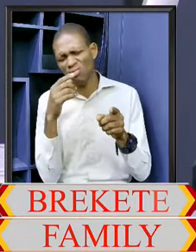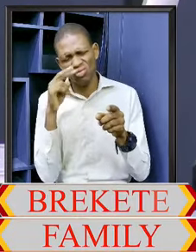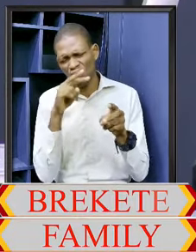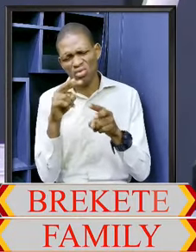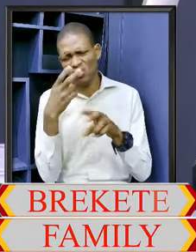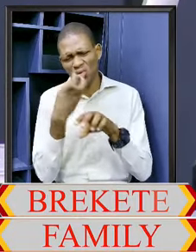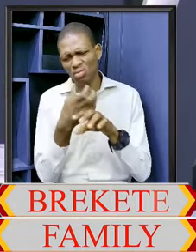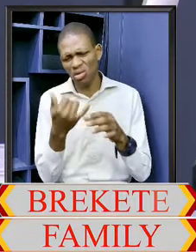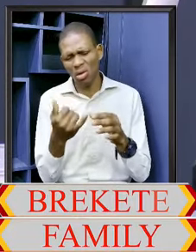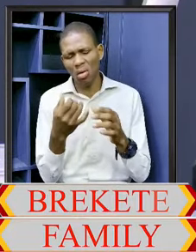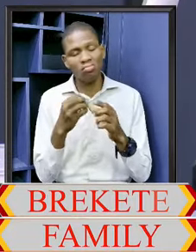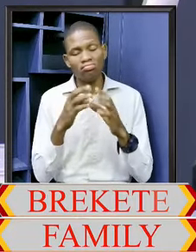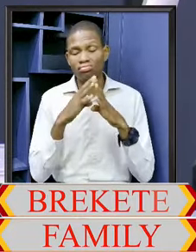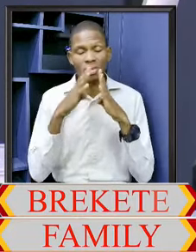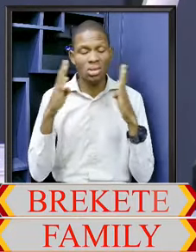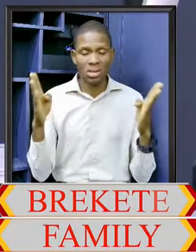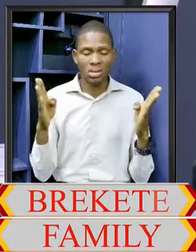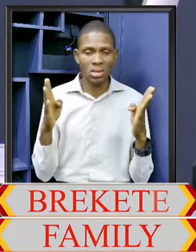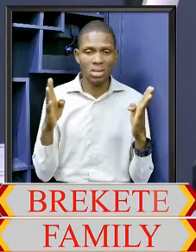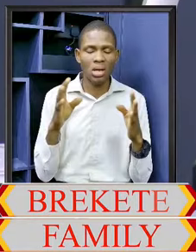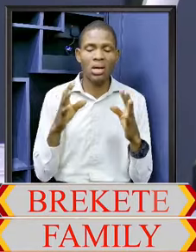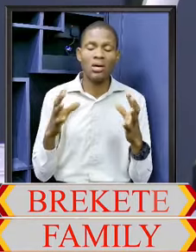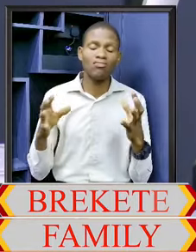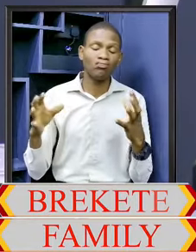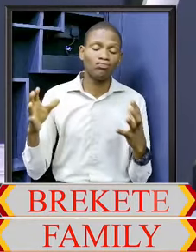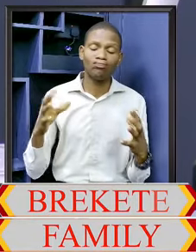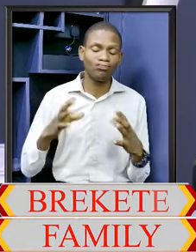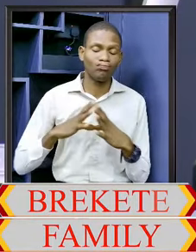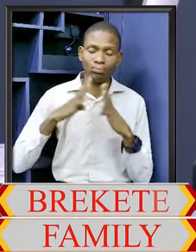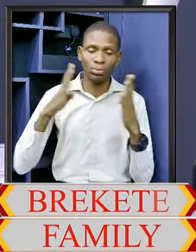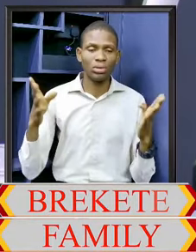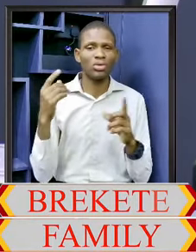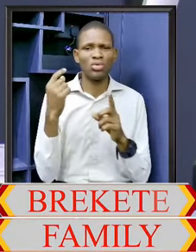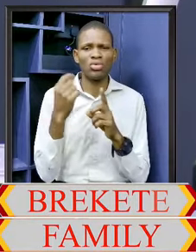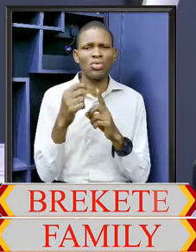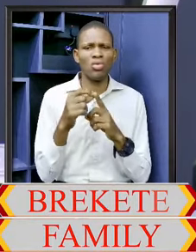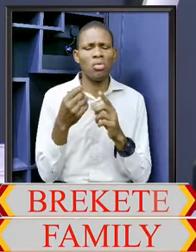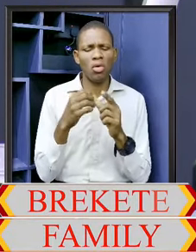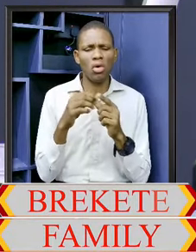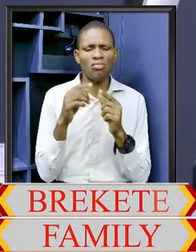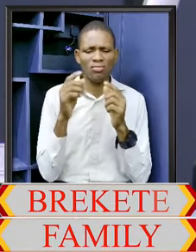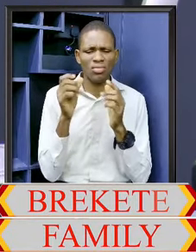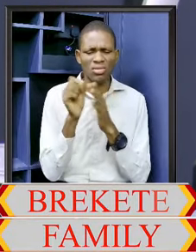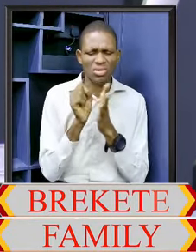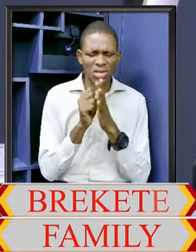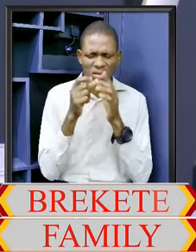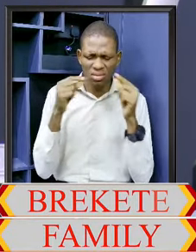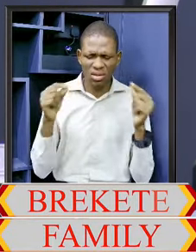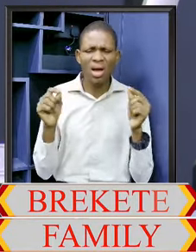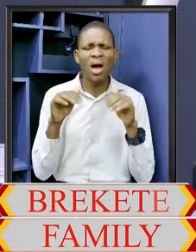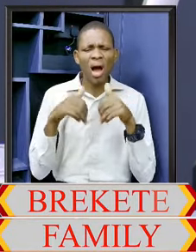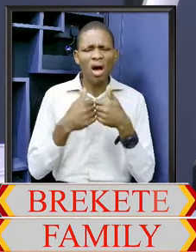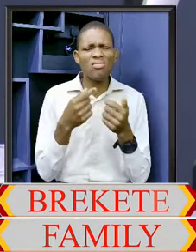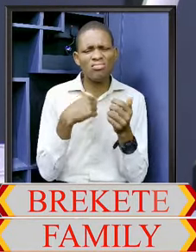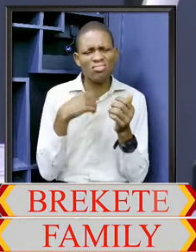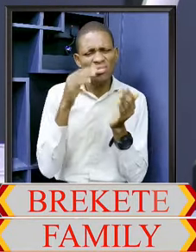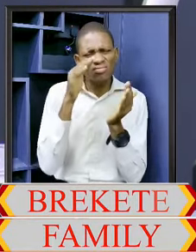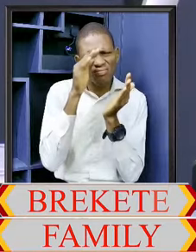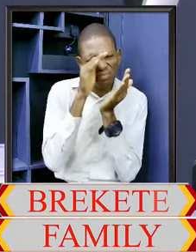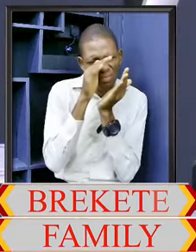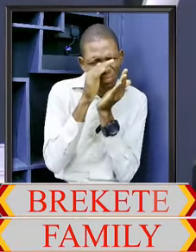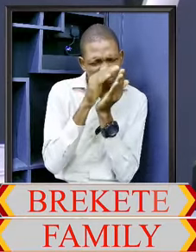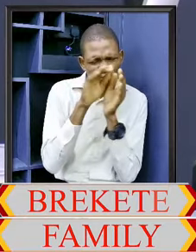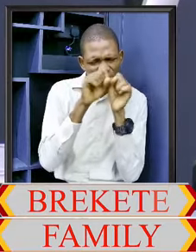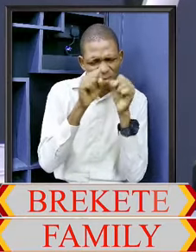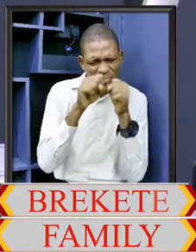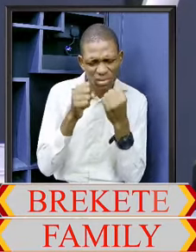big, they look like compounded statements or words. Mm-hmm. How do I break them down so that I go begin